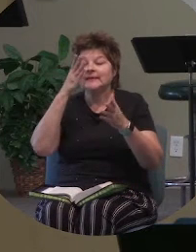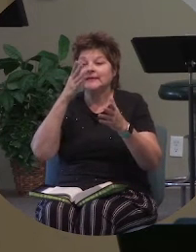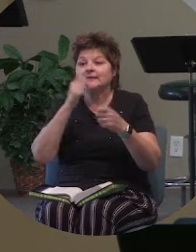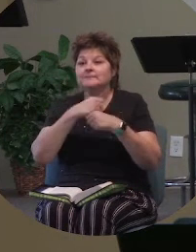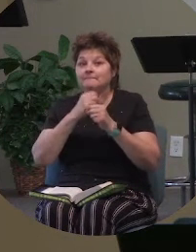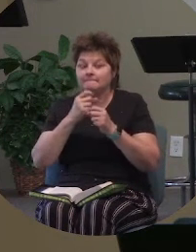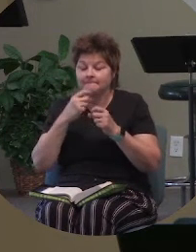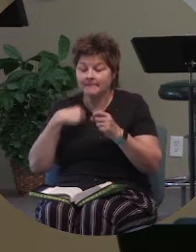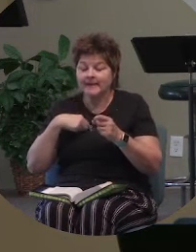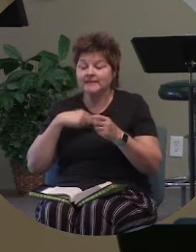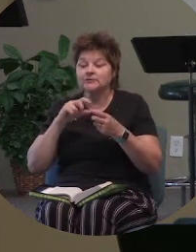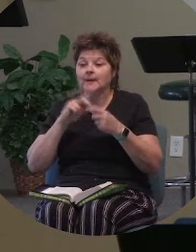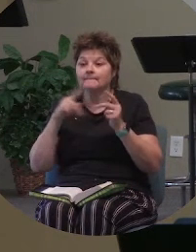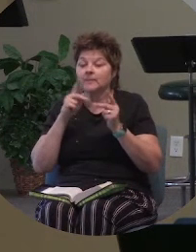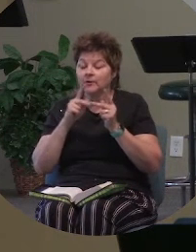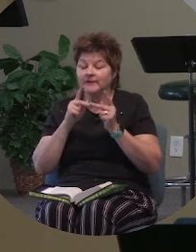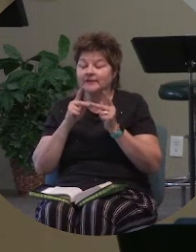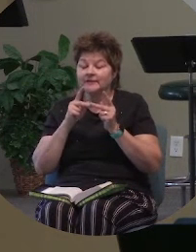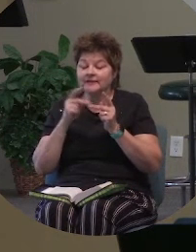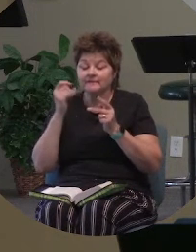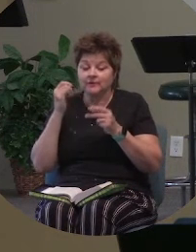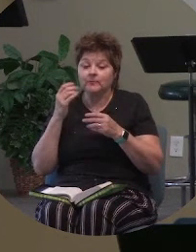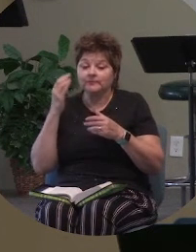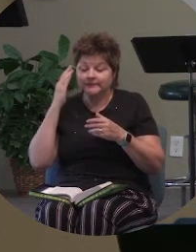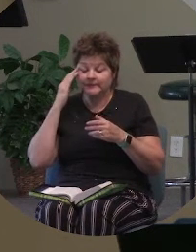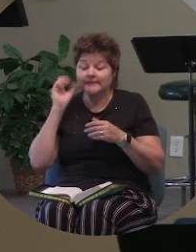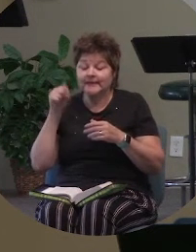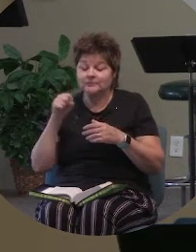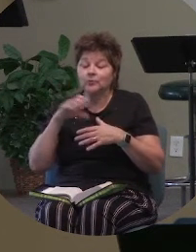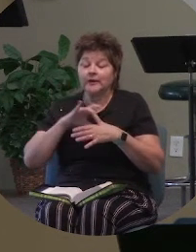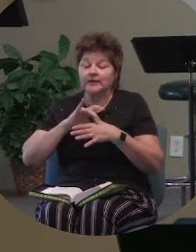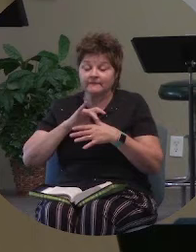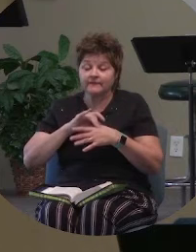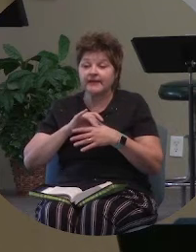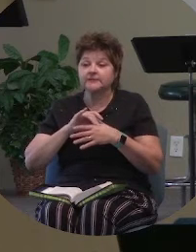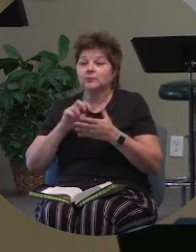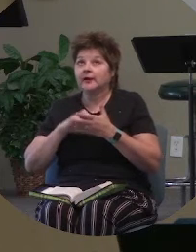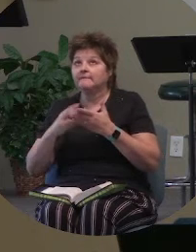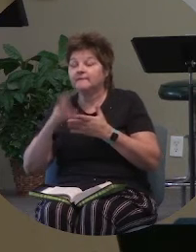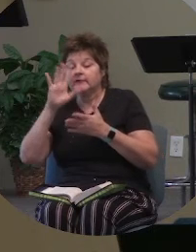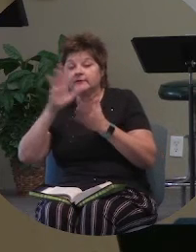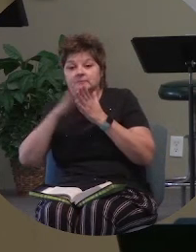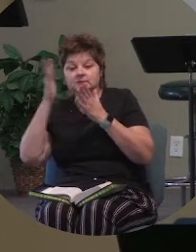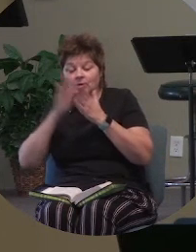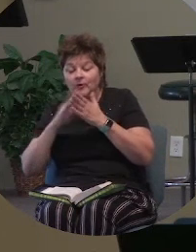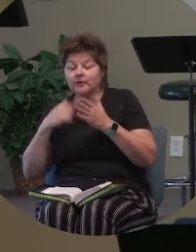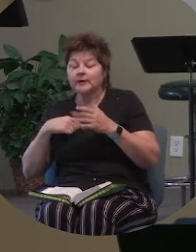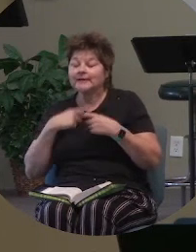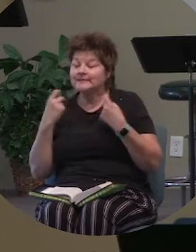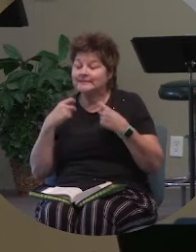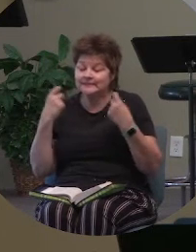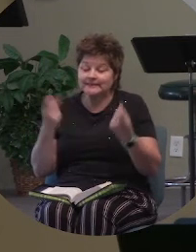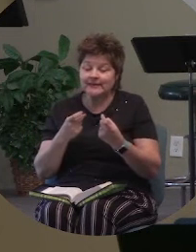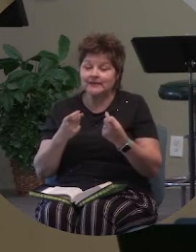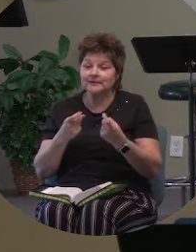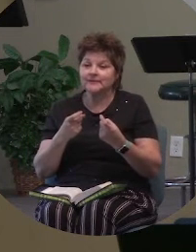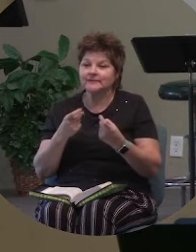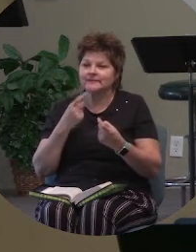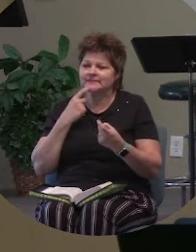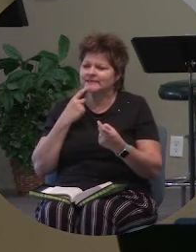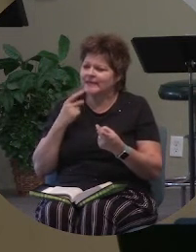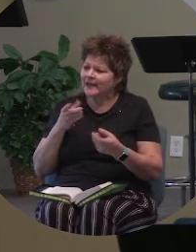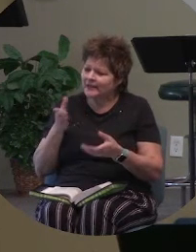us. Even though we're in the flesh, even though we're going to fall short of his glory, even though we're going to sin, he said, man, you are my